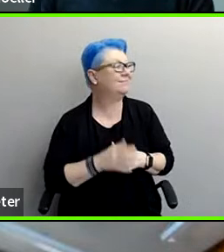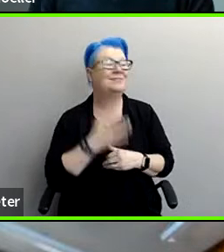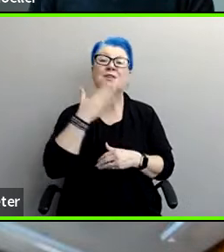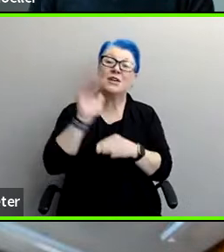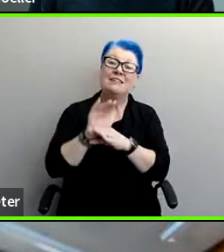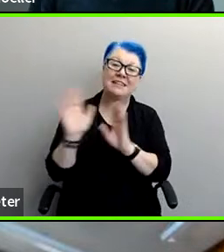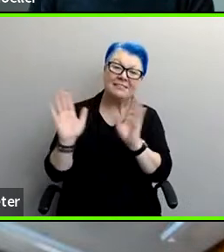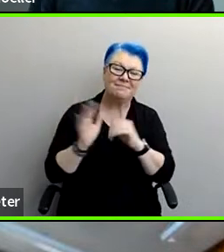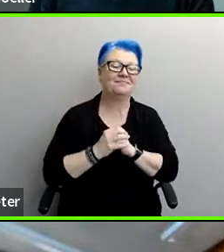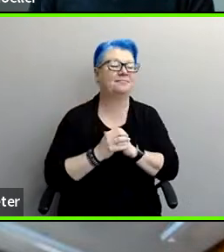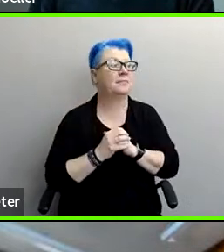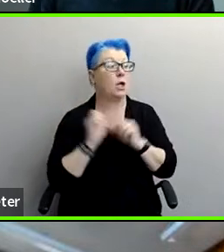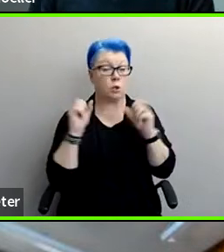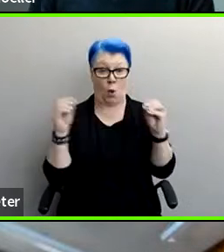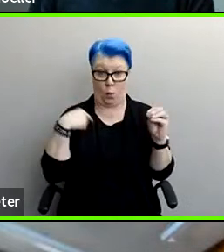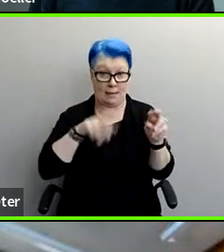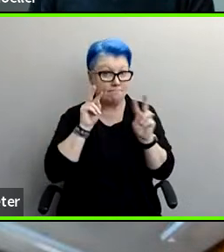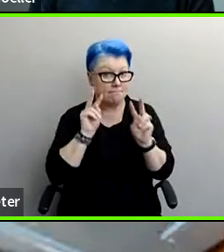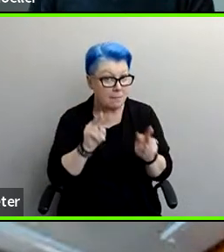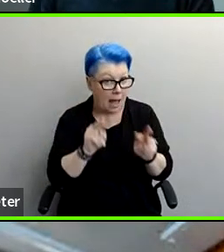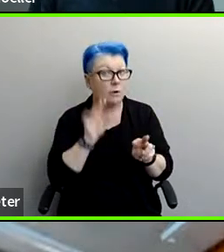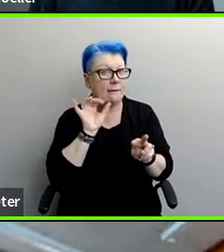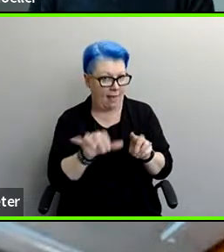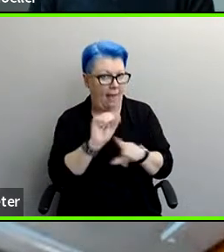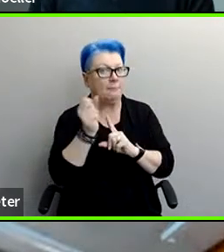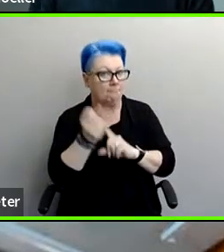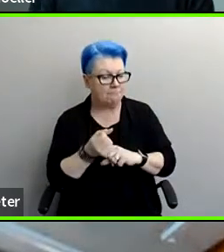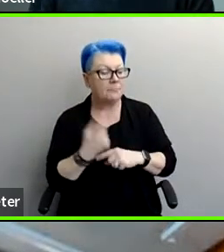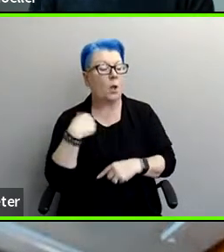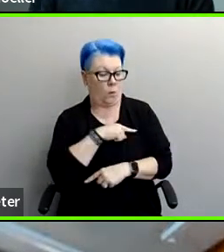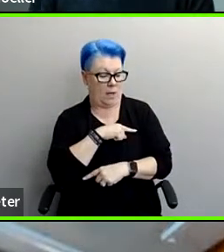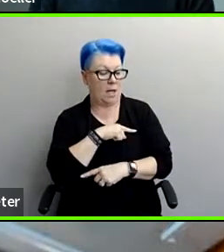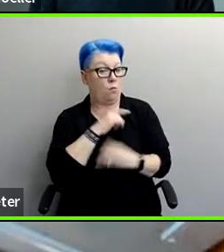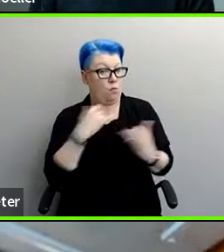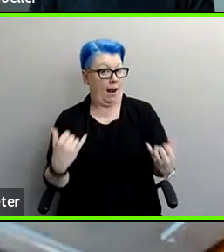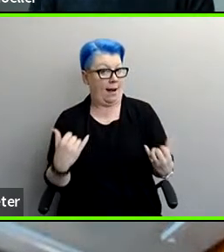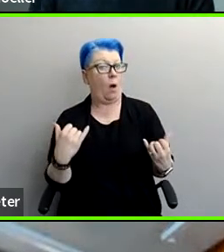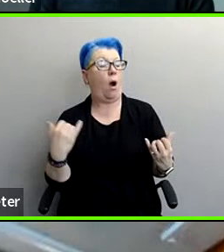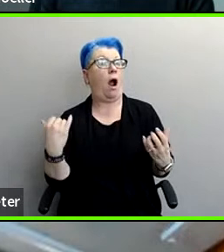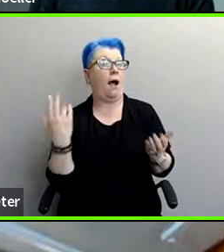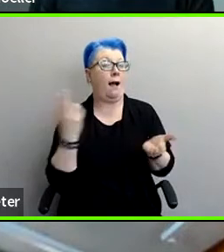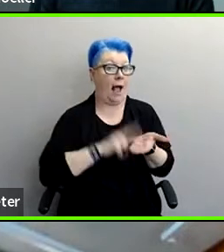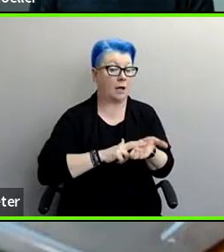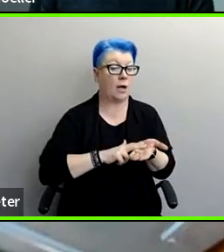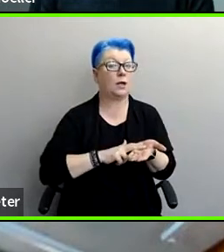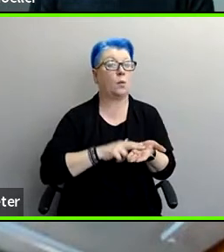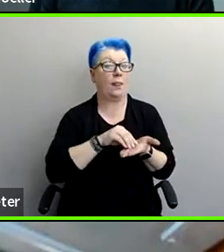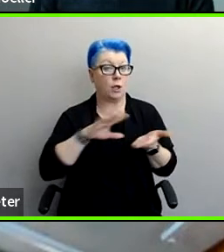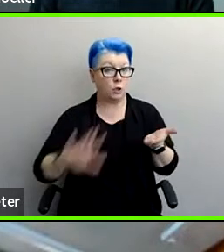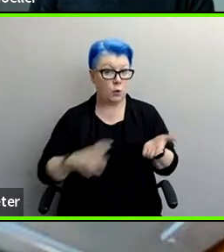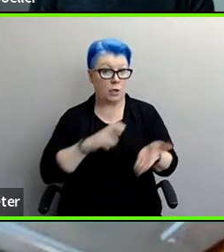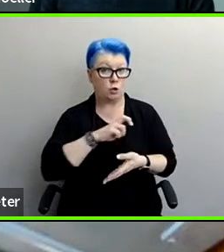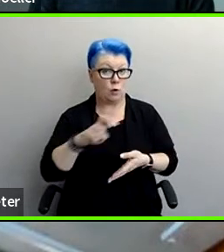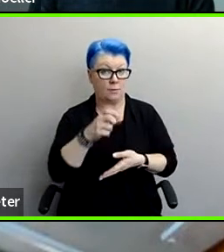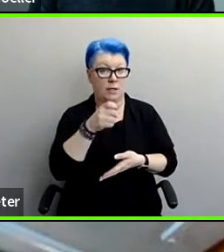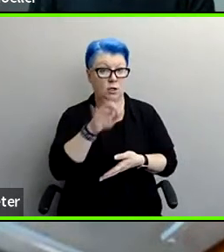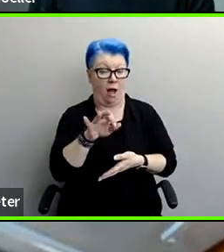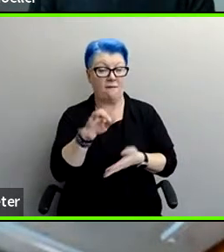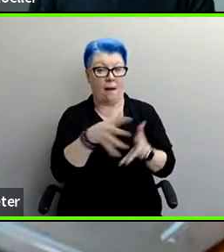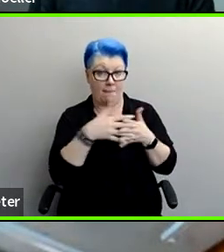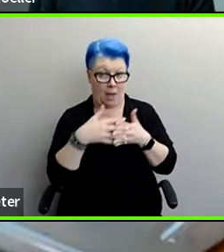Hi, good evening. So we monitor that. We currently contract with Student Transportation of America. And so